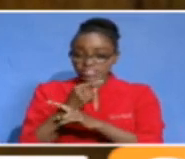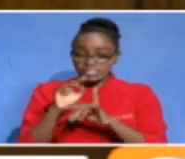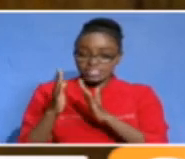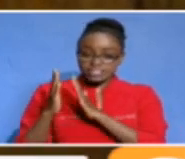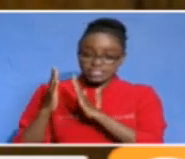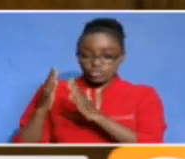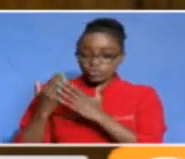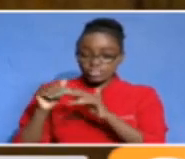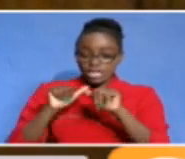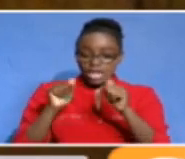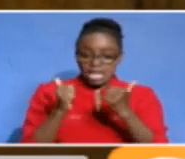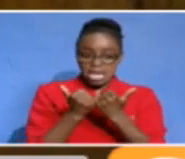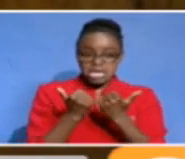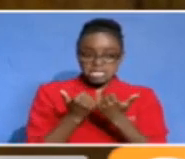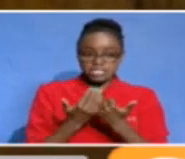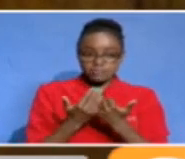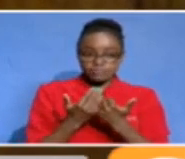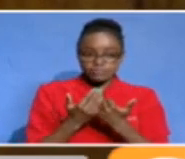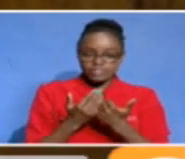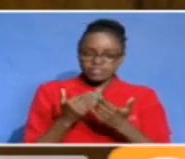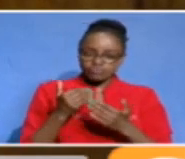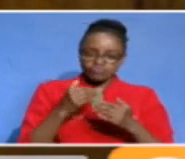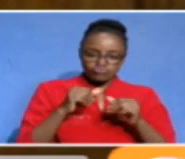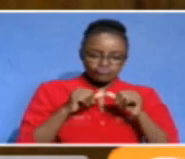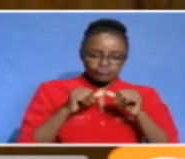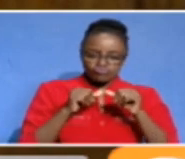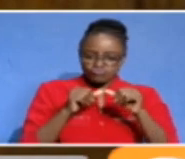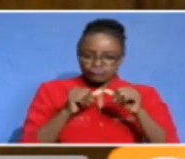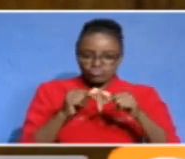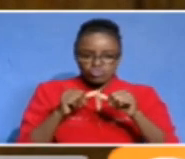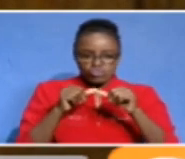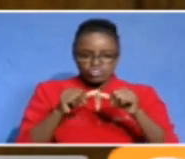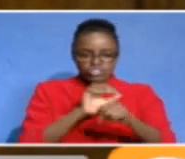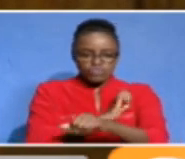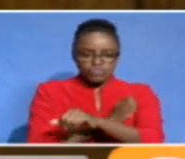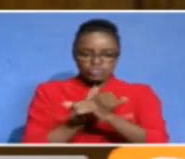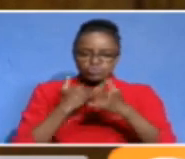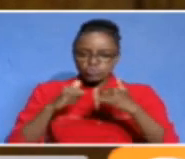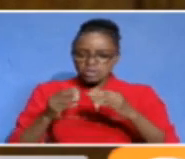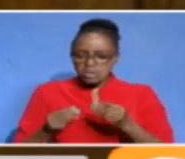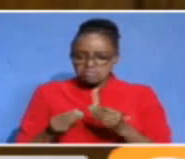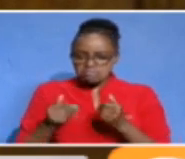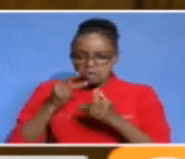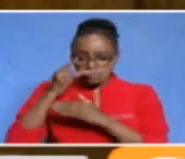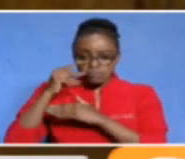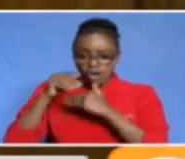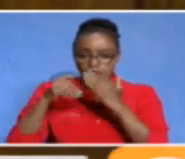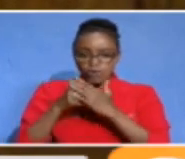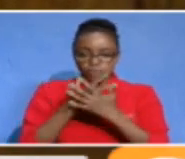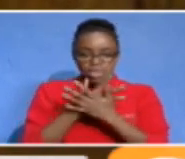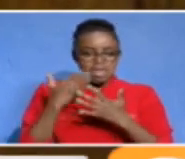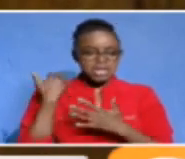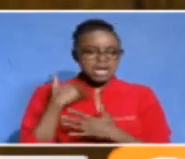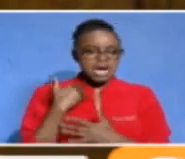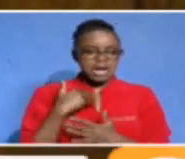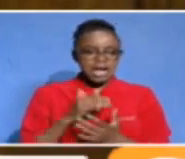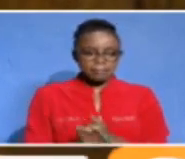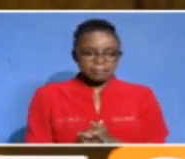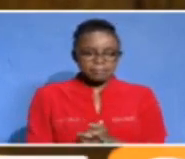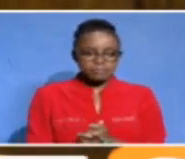agencies in our collective effort to counter terrorism as well as all forms of crime.